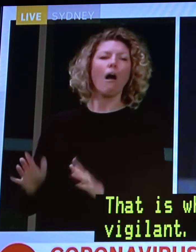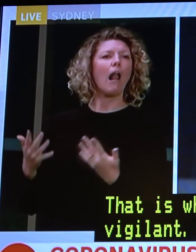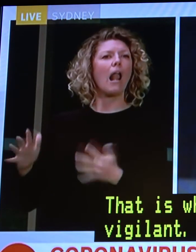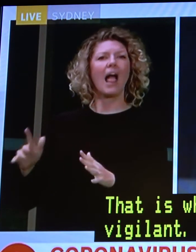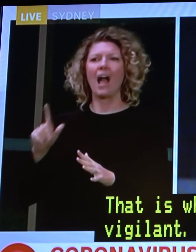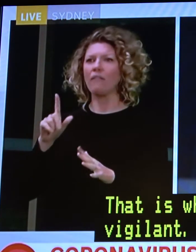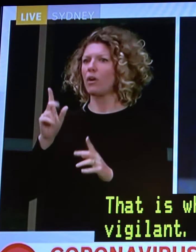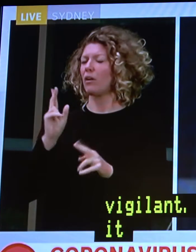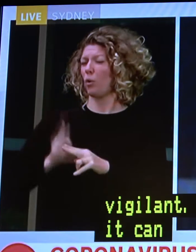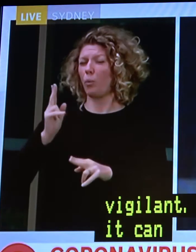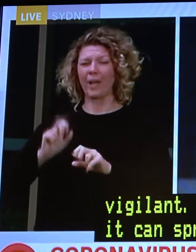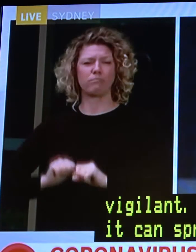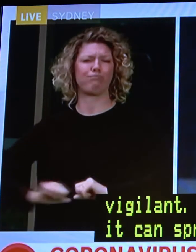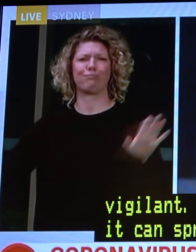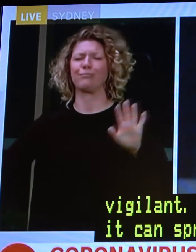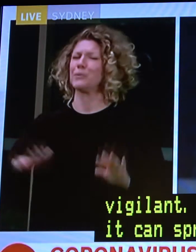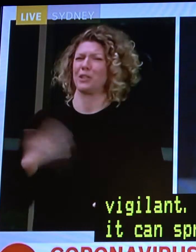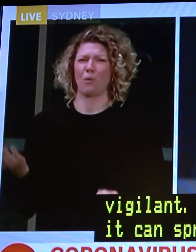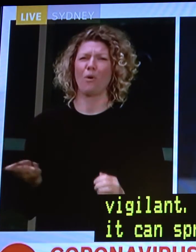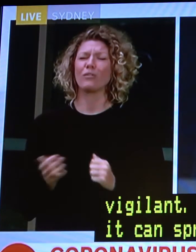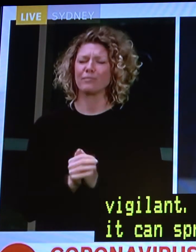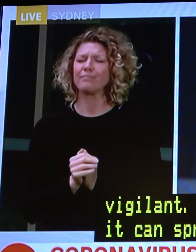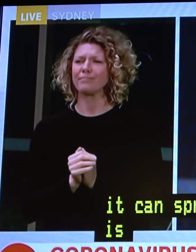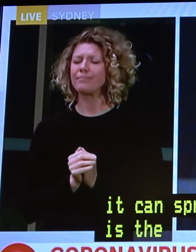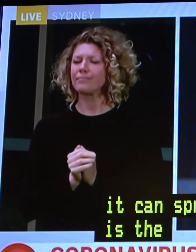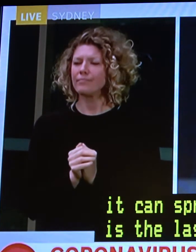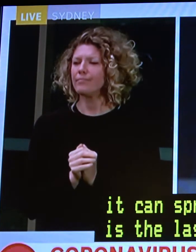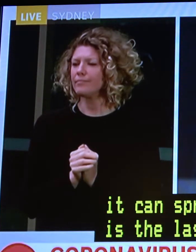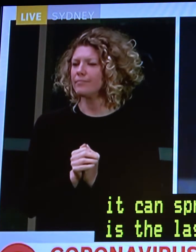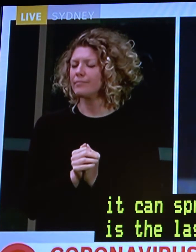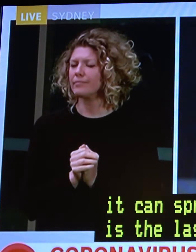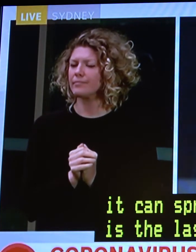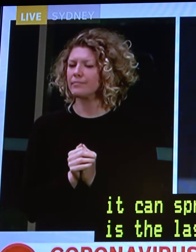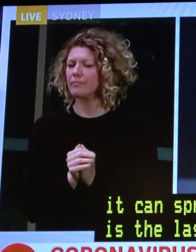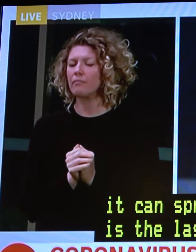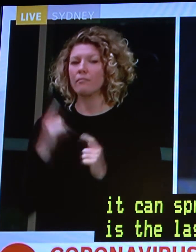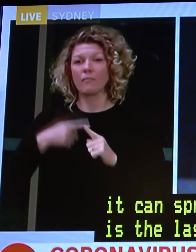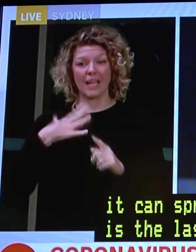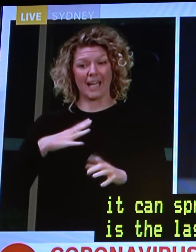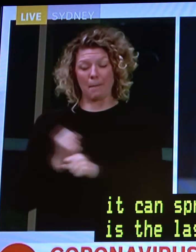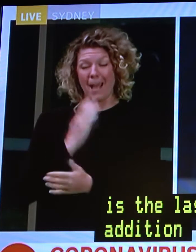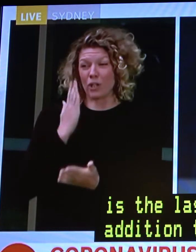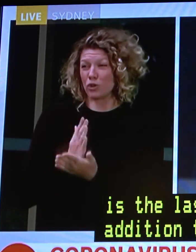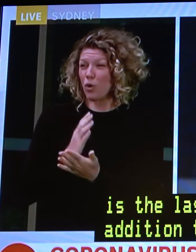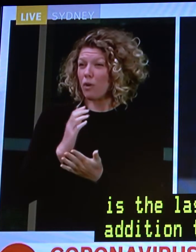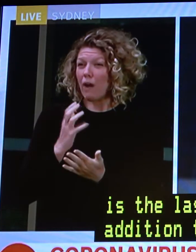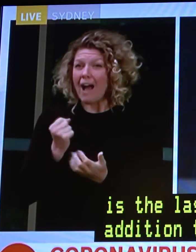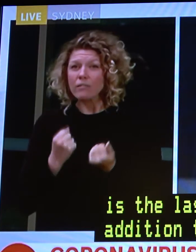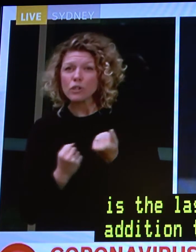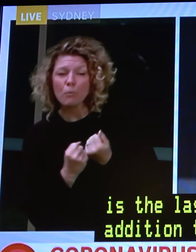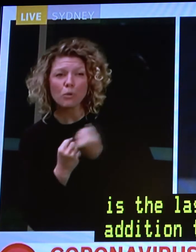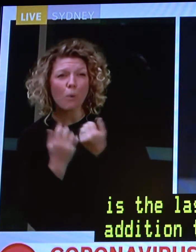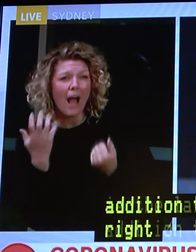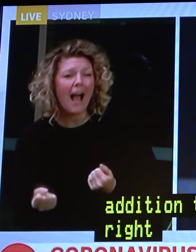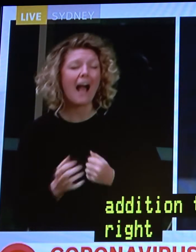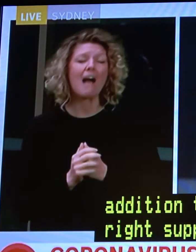and that's the last thing we want. But again, in addition to making sure we have the right support systems in our health system, it's about making